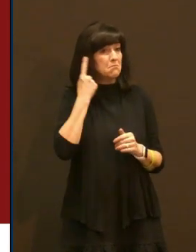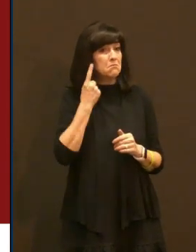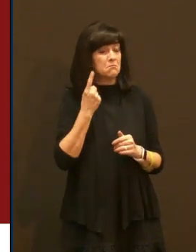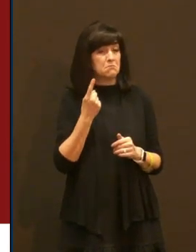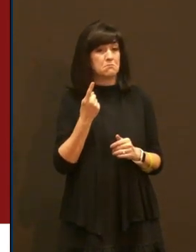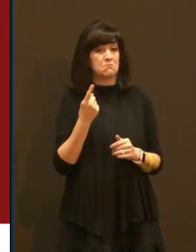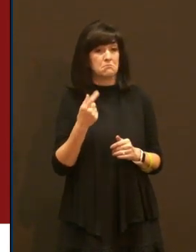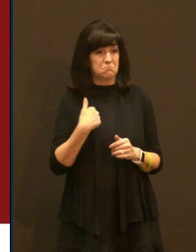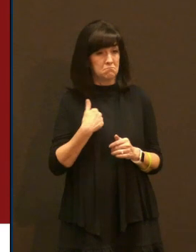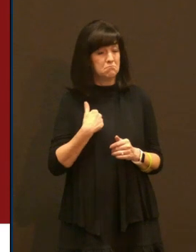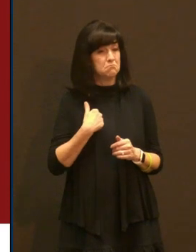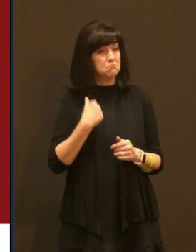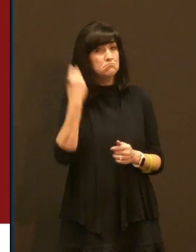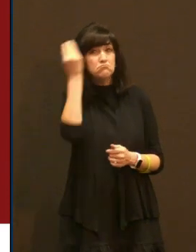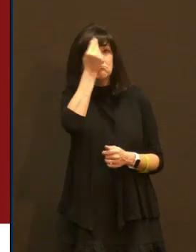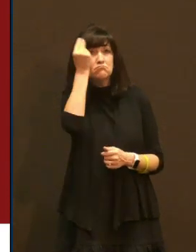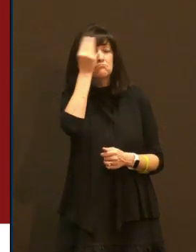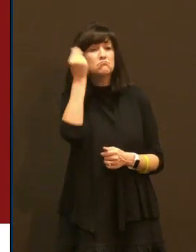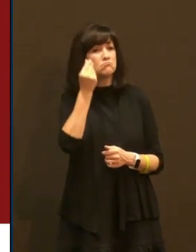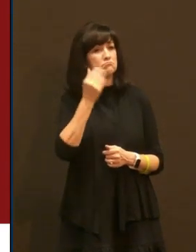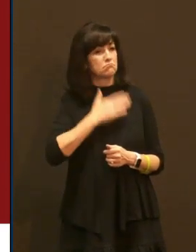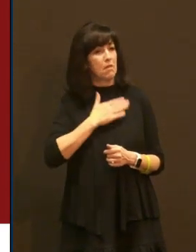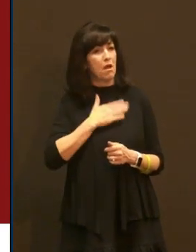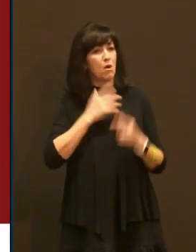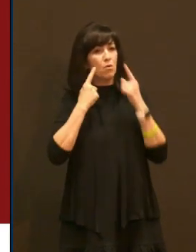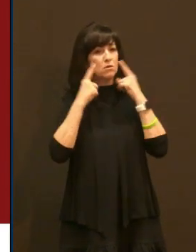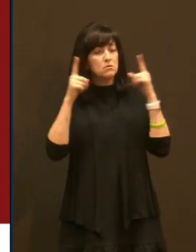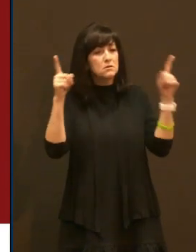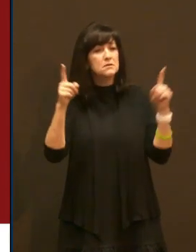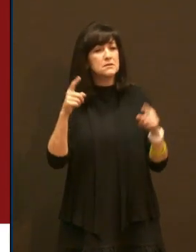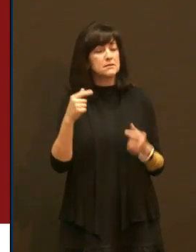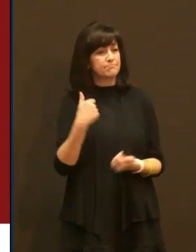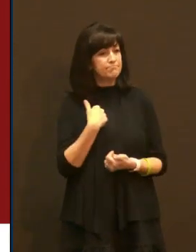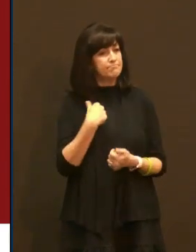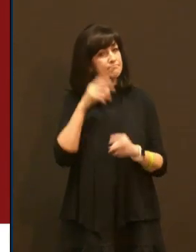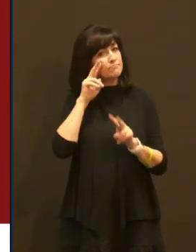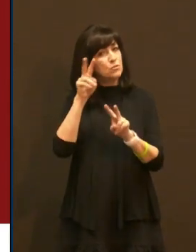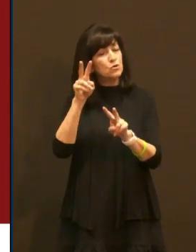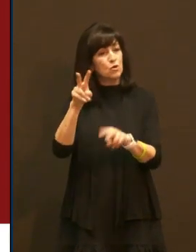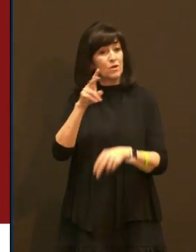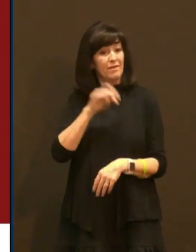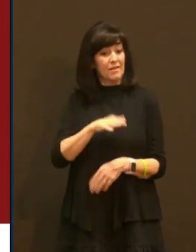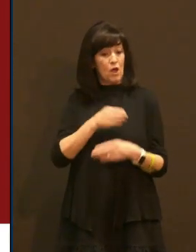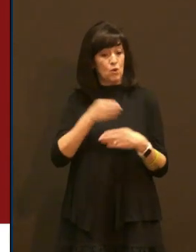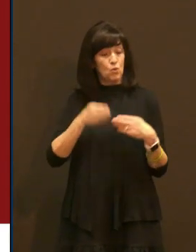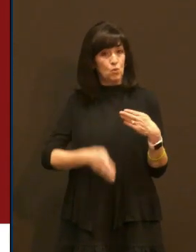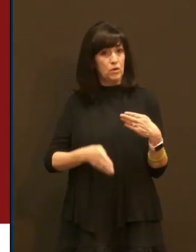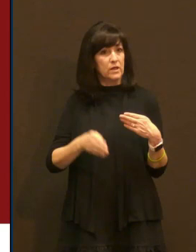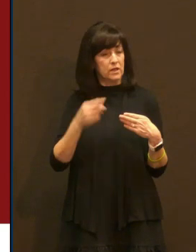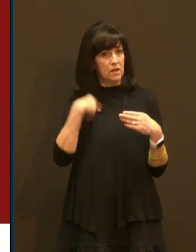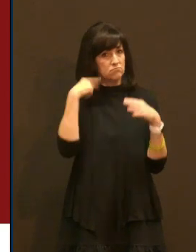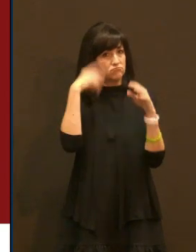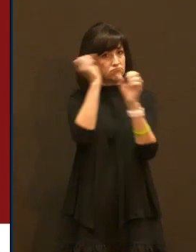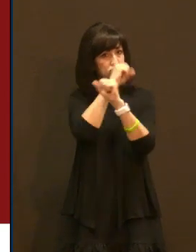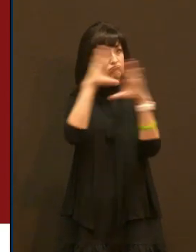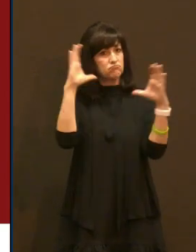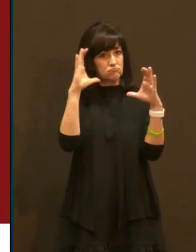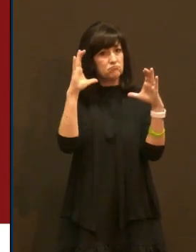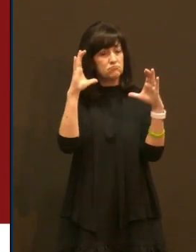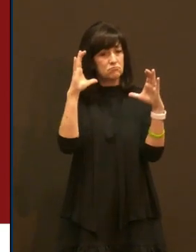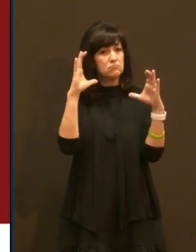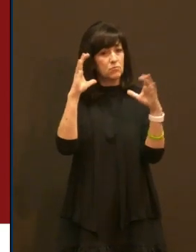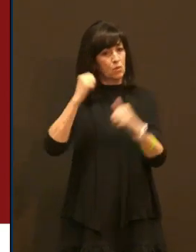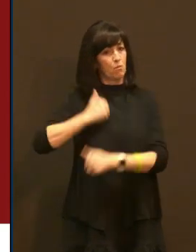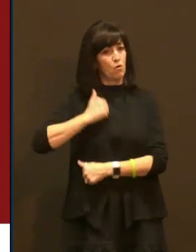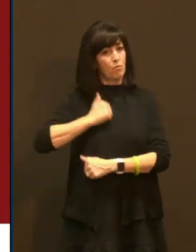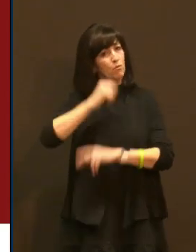looking forward towards the weekend that's passed for some time now to determine